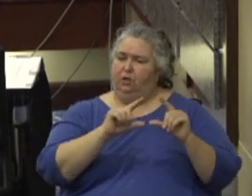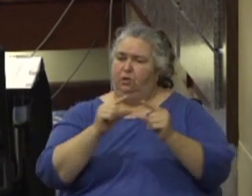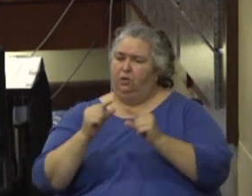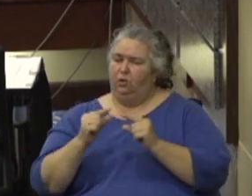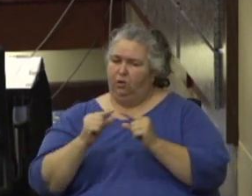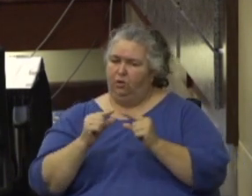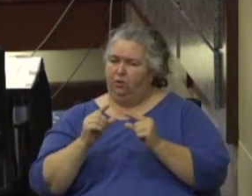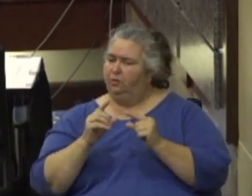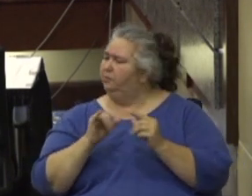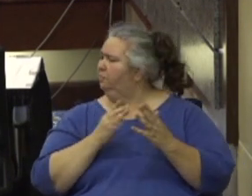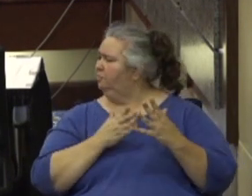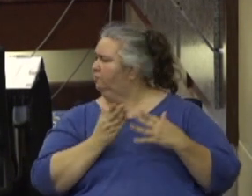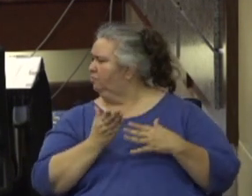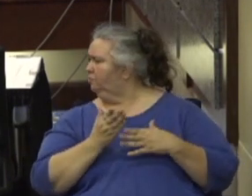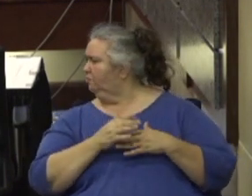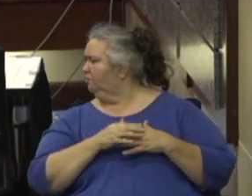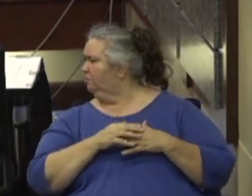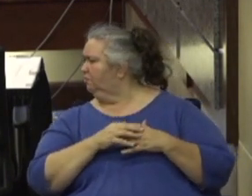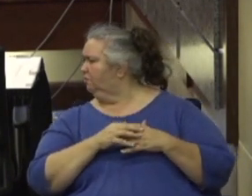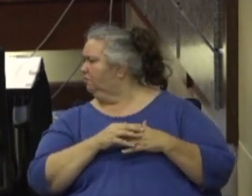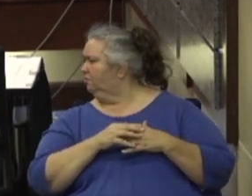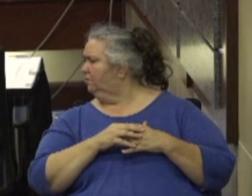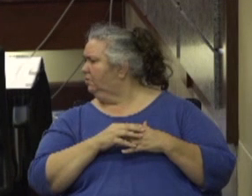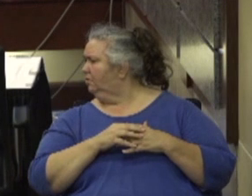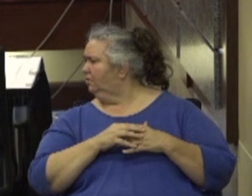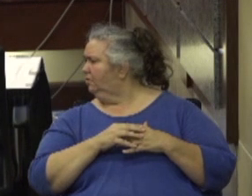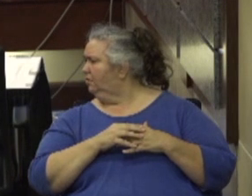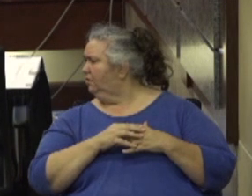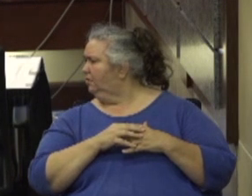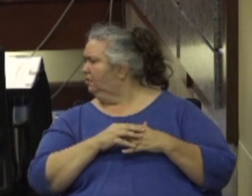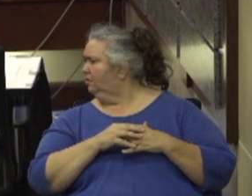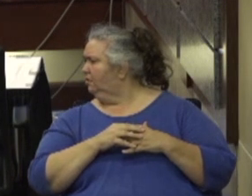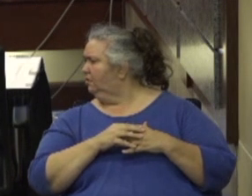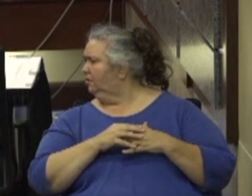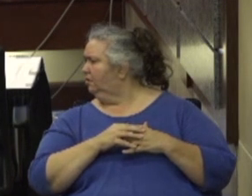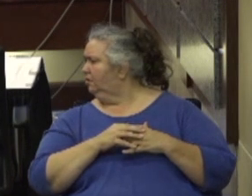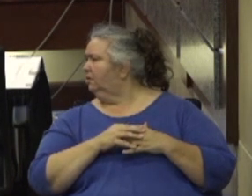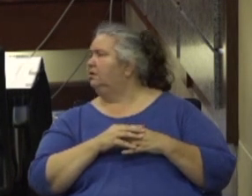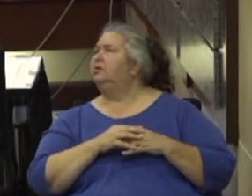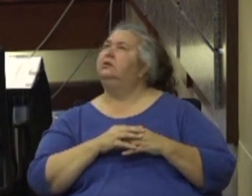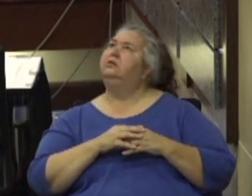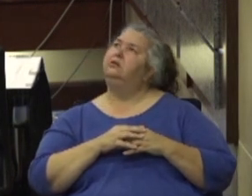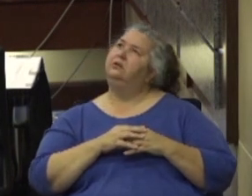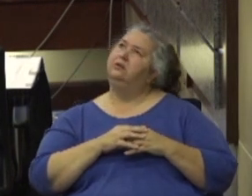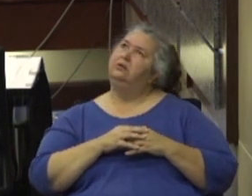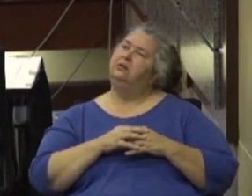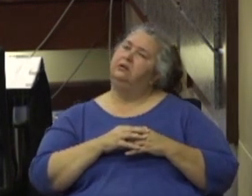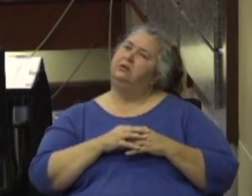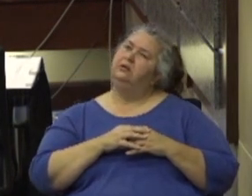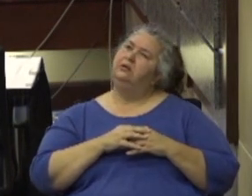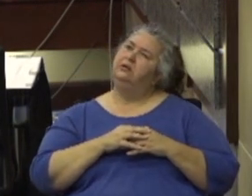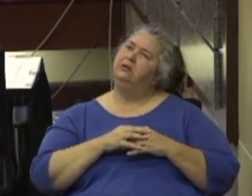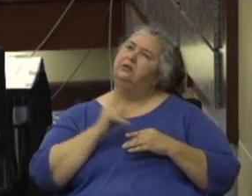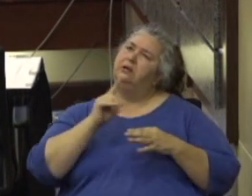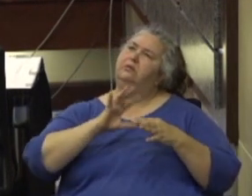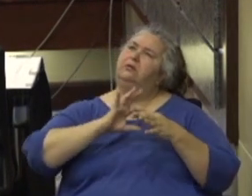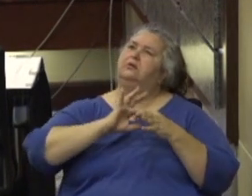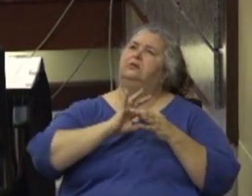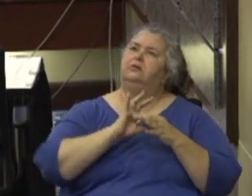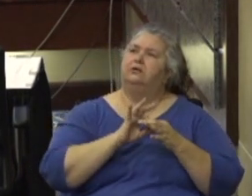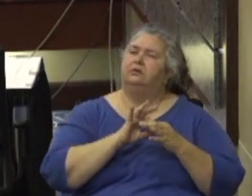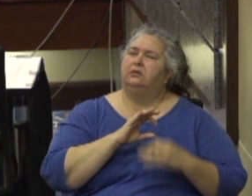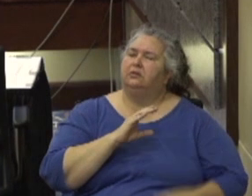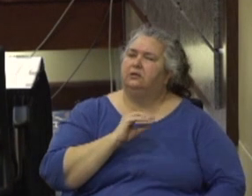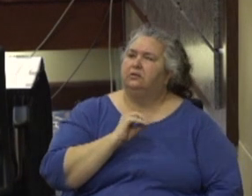gotten kind of snowed under with the SBA program. And again, the cooperation and the capacity that these guys